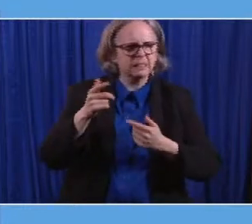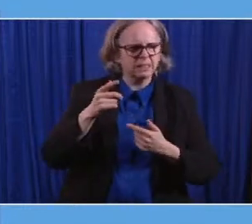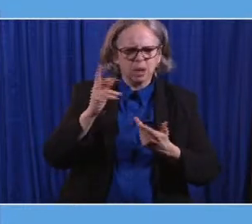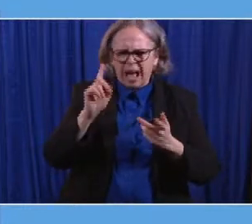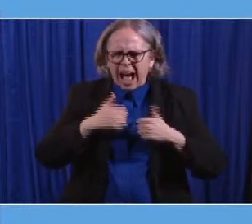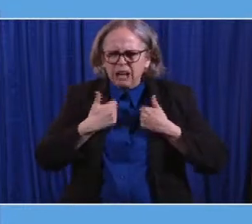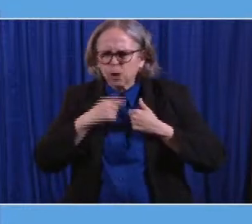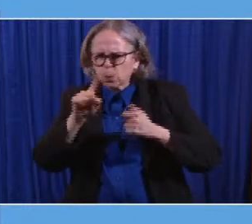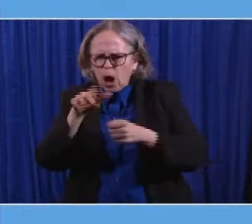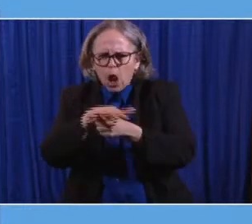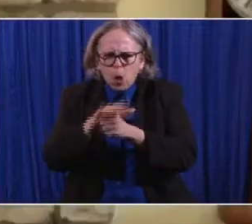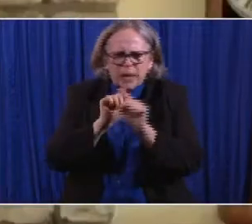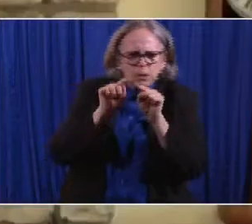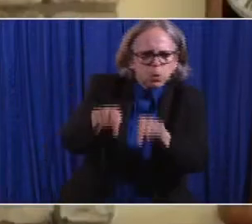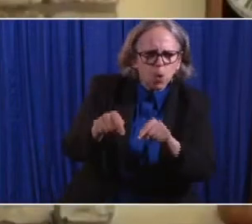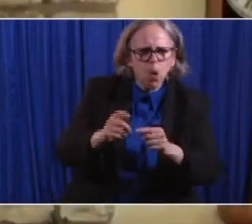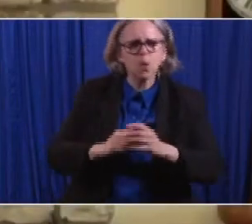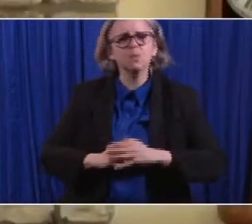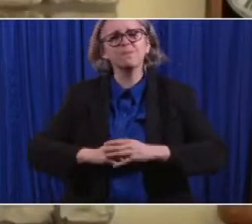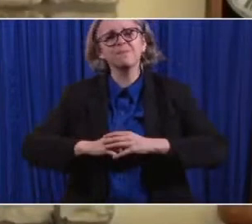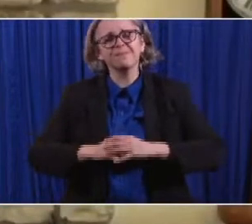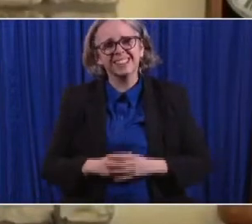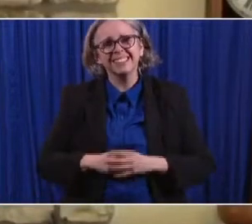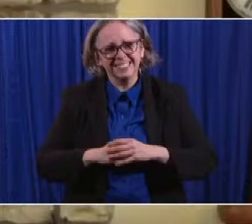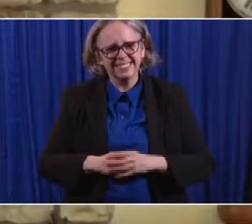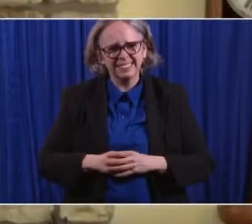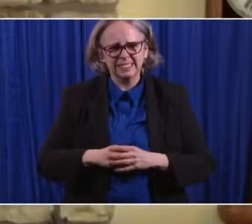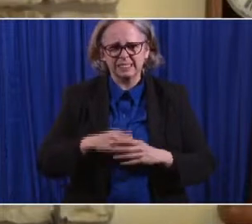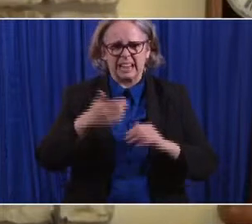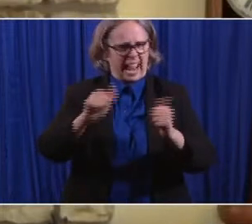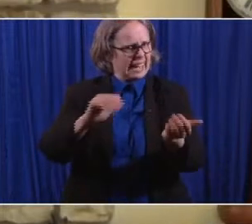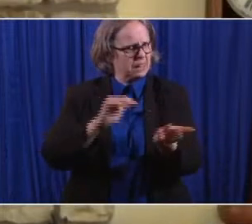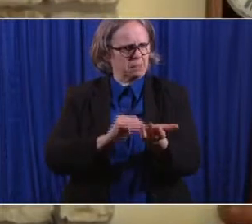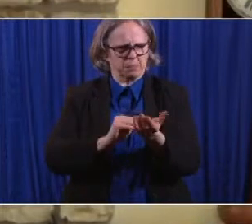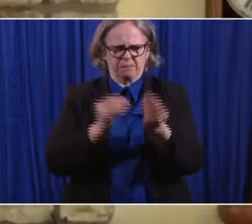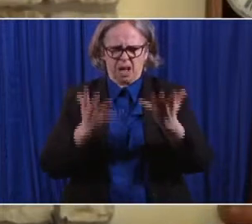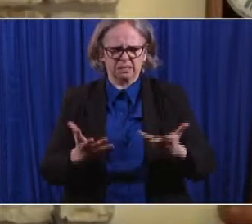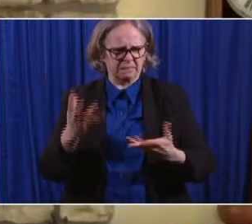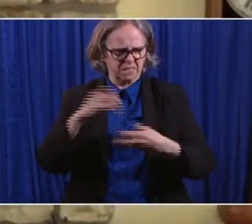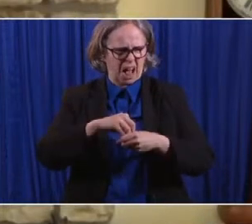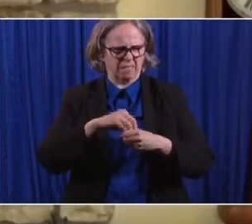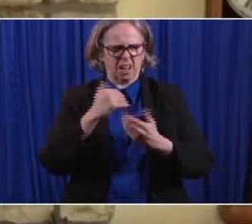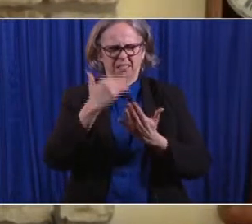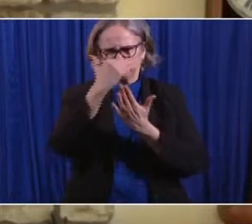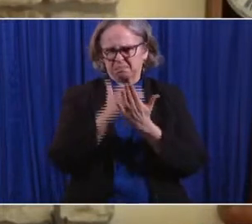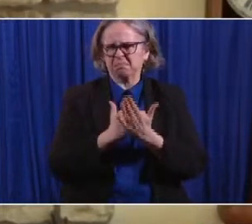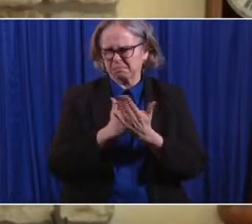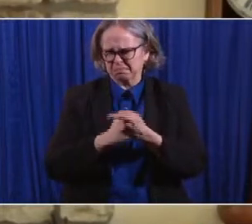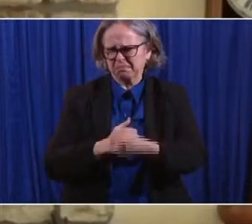I said pharmacy, I meant actually providers. Any of the providers can show you that.